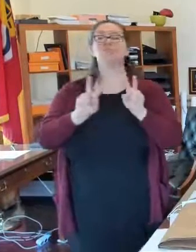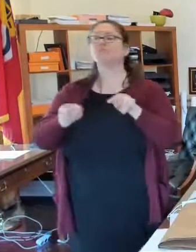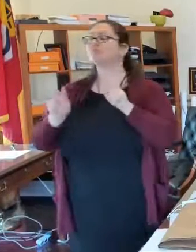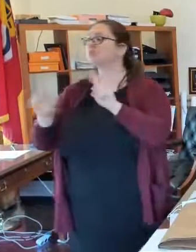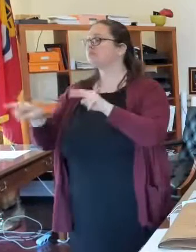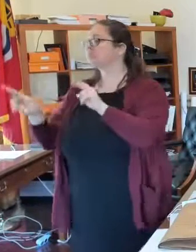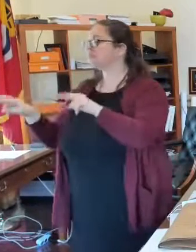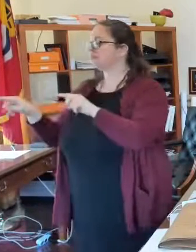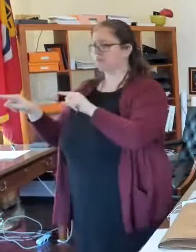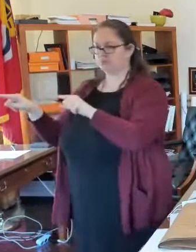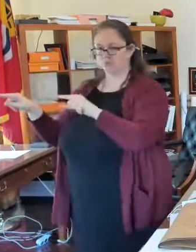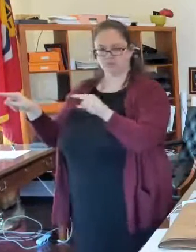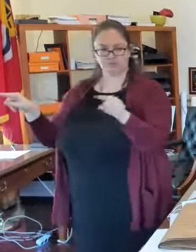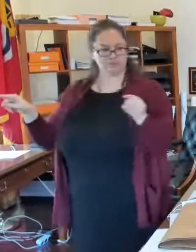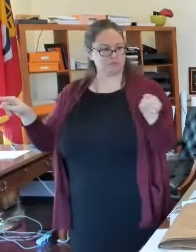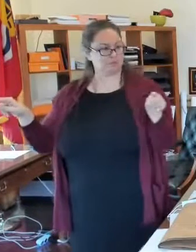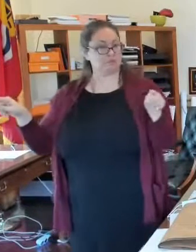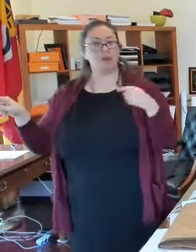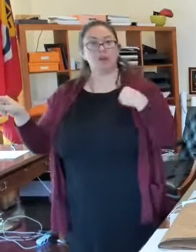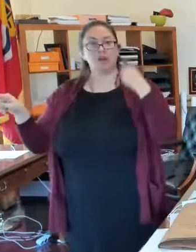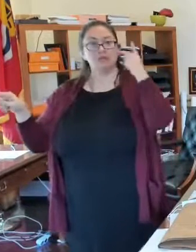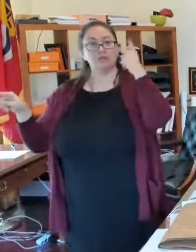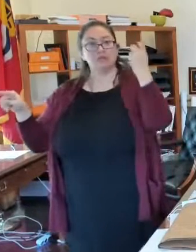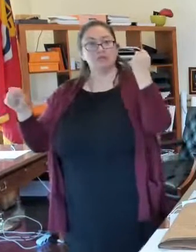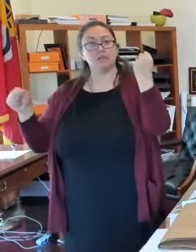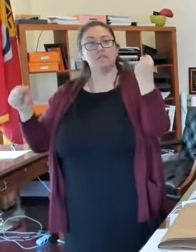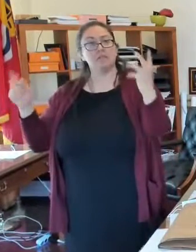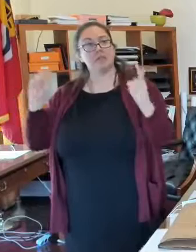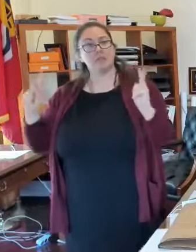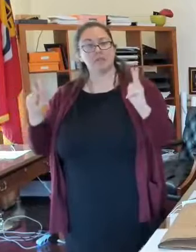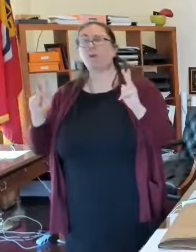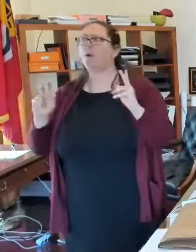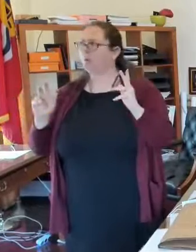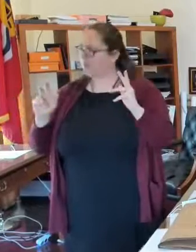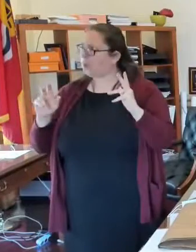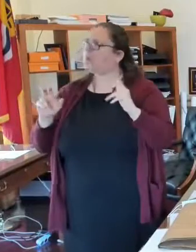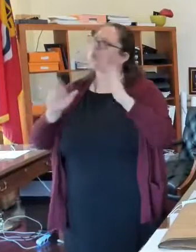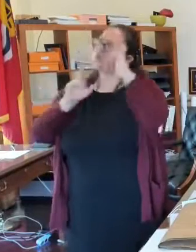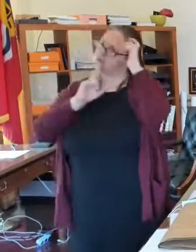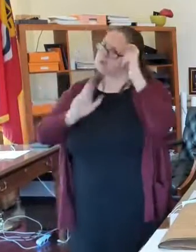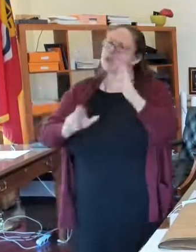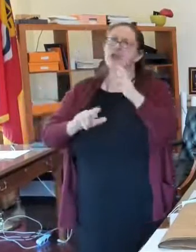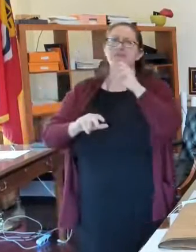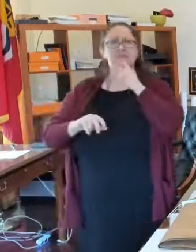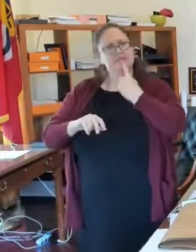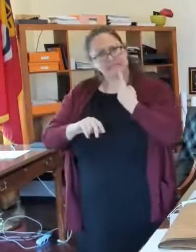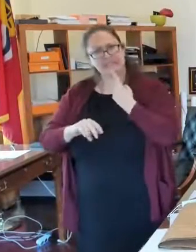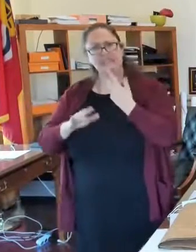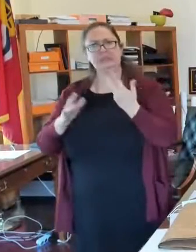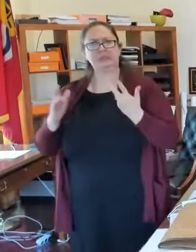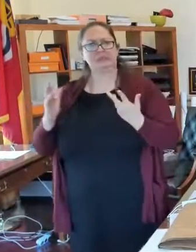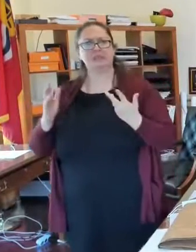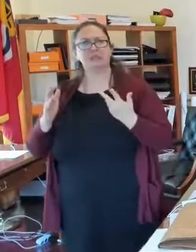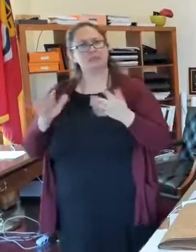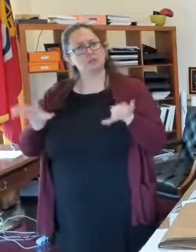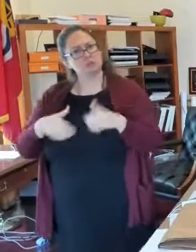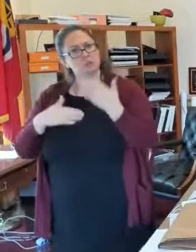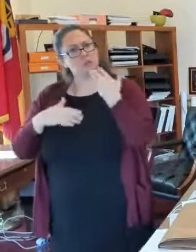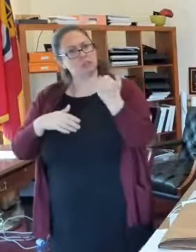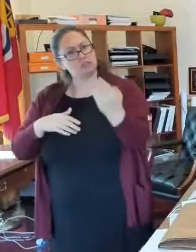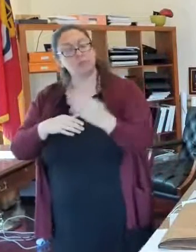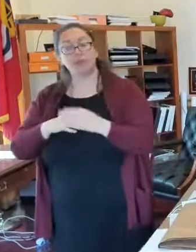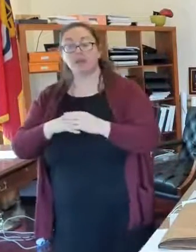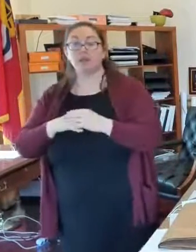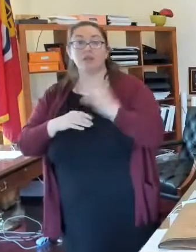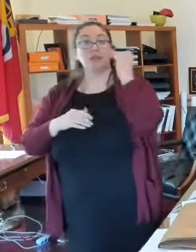are taking this very seriously and doing a good job. Very important from my point of view to keep